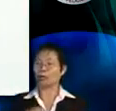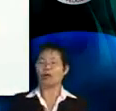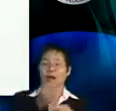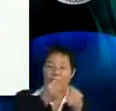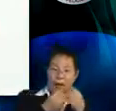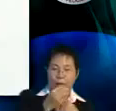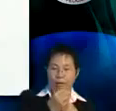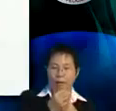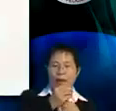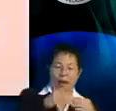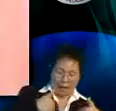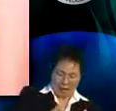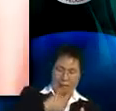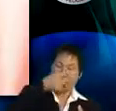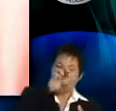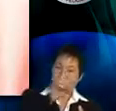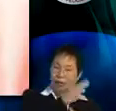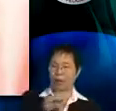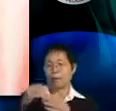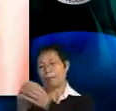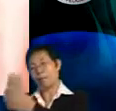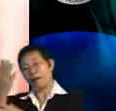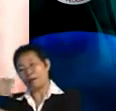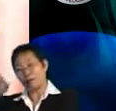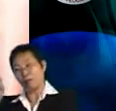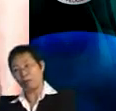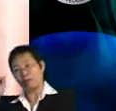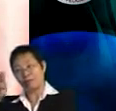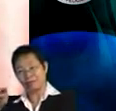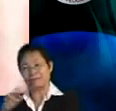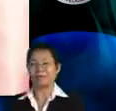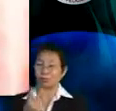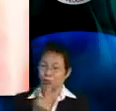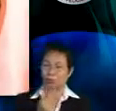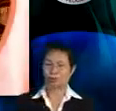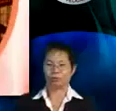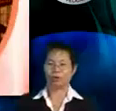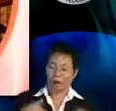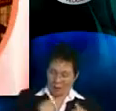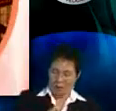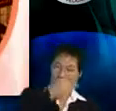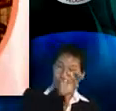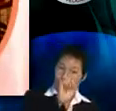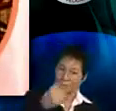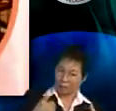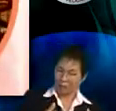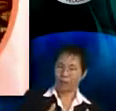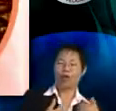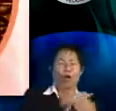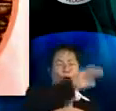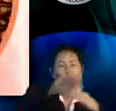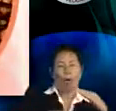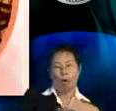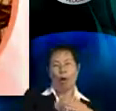protein and plant protein. Animal protein contains all